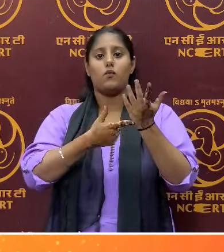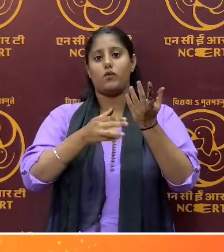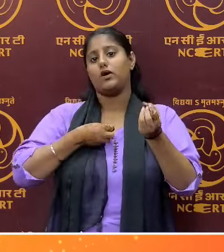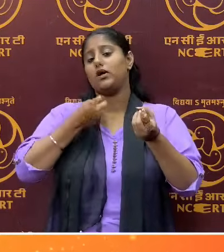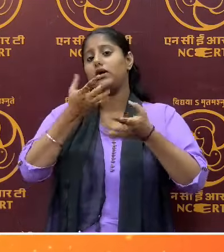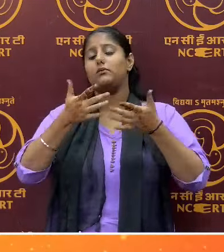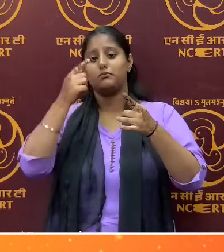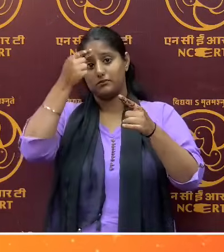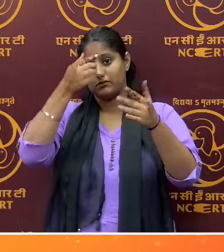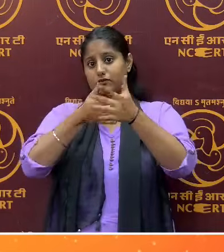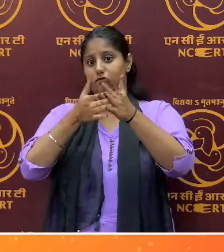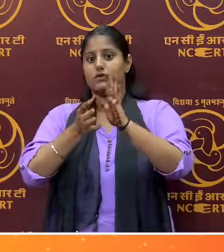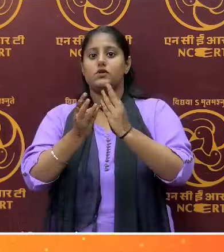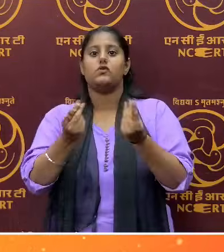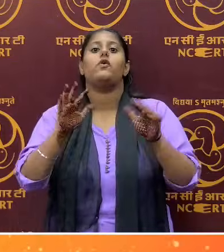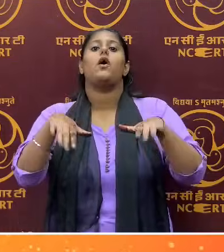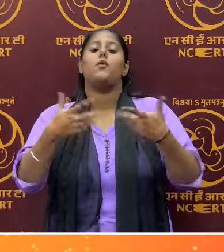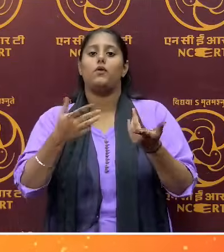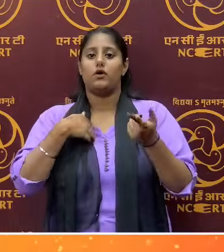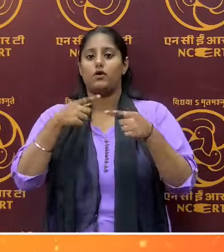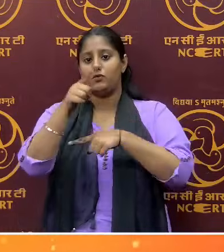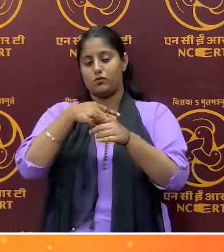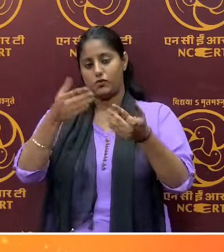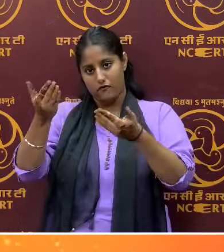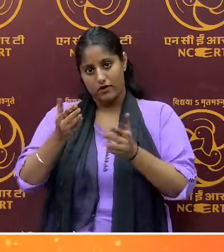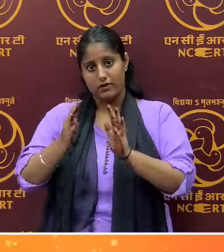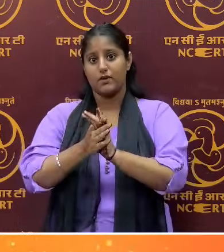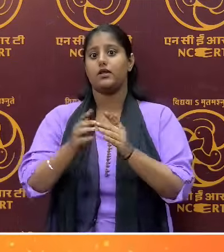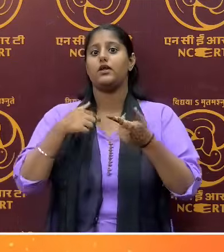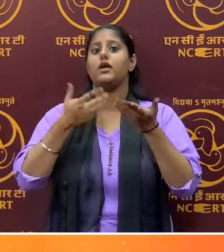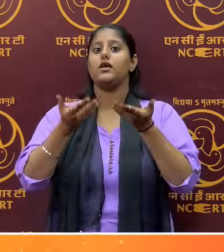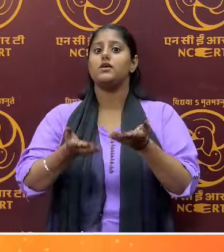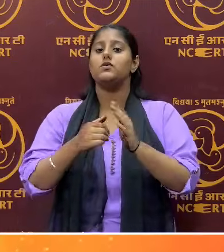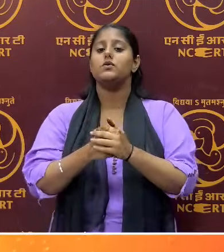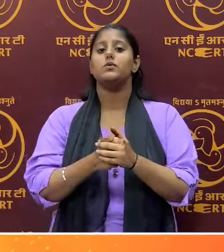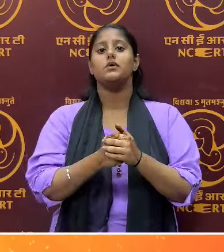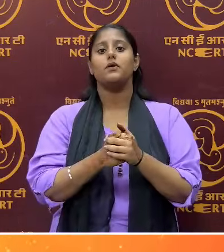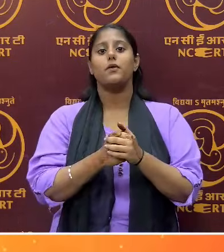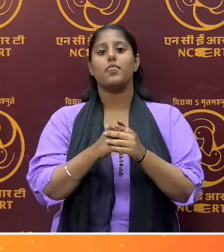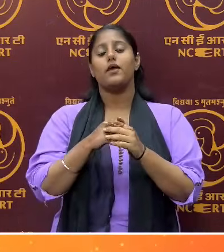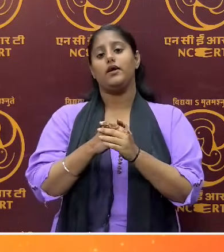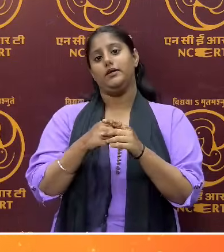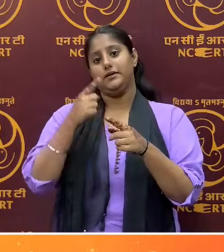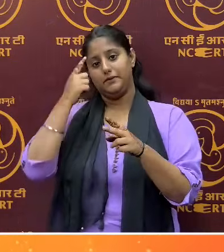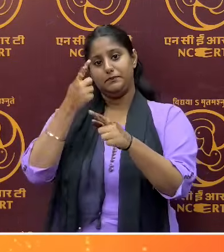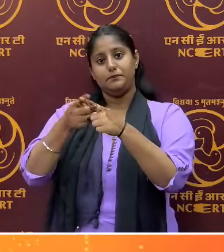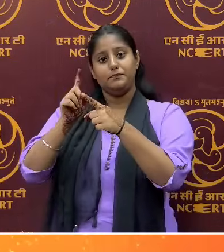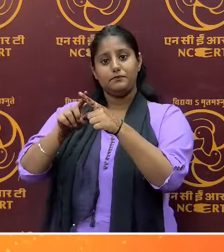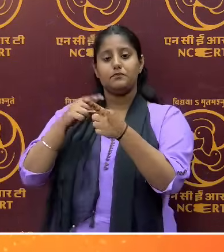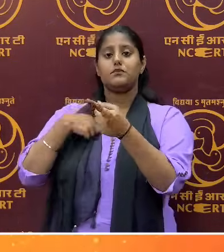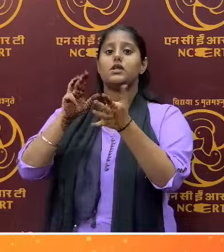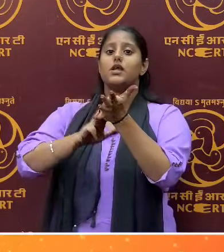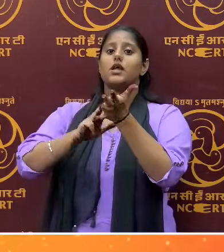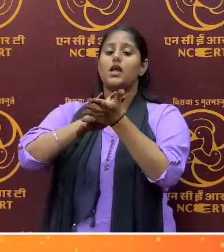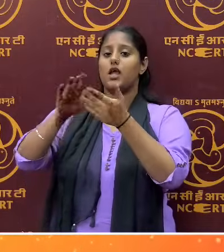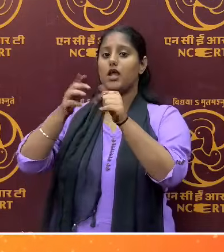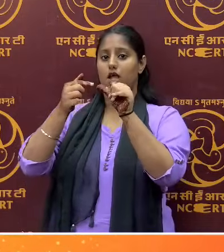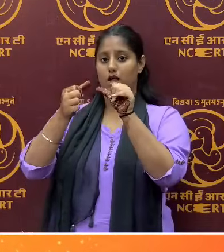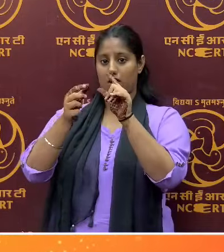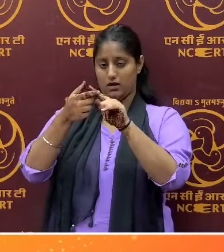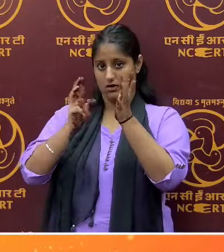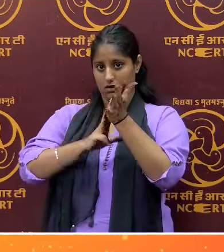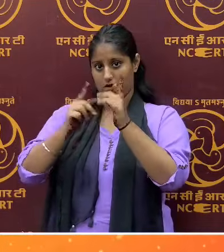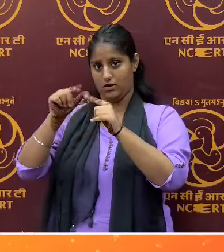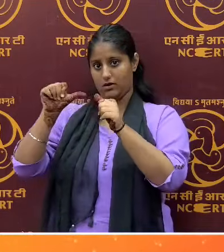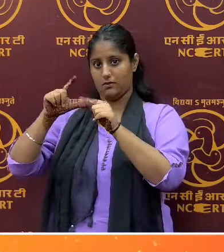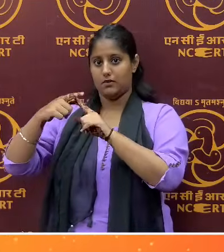connected with us online. So let me welcome those who are there in the studio first. We have with us Ms. Hemlatta Rajput, ma'am is Team Lead